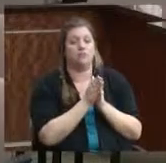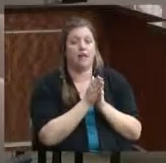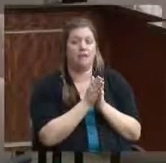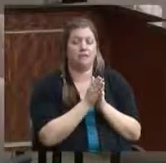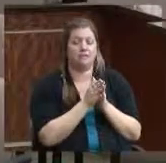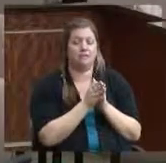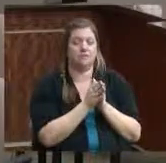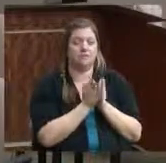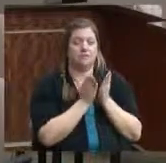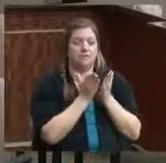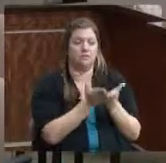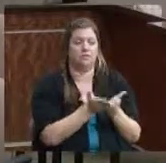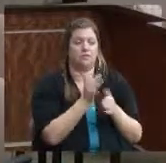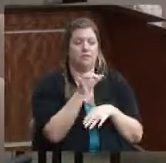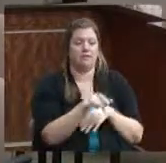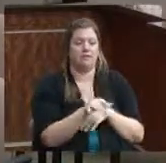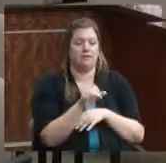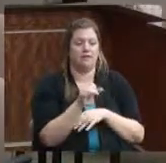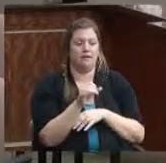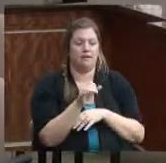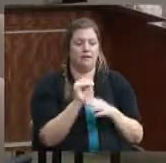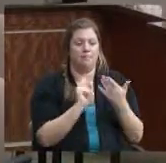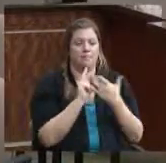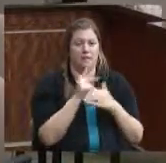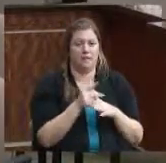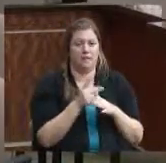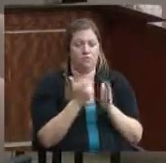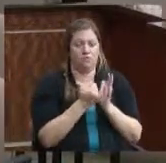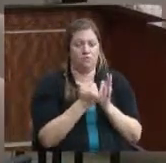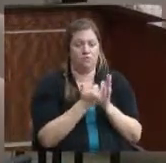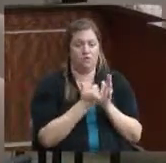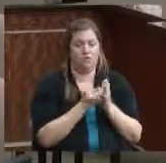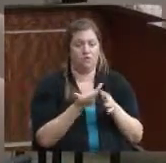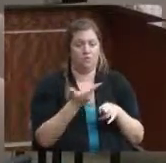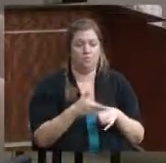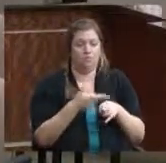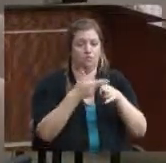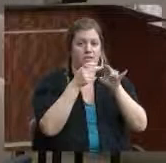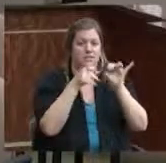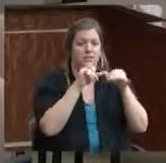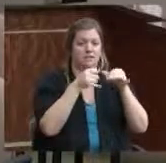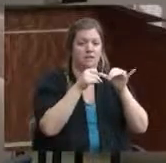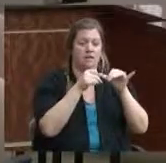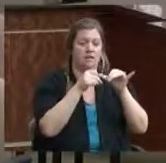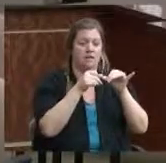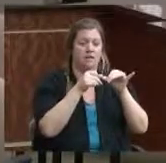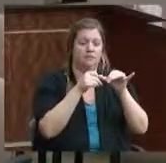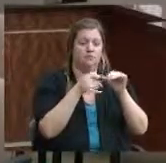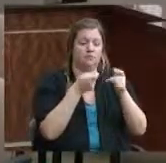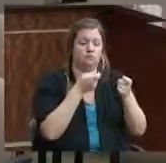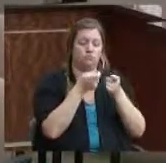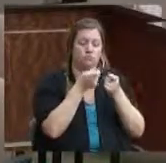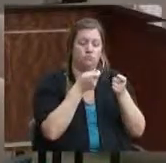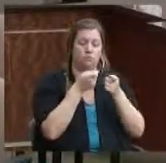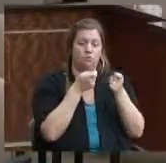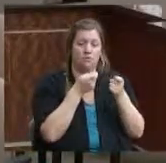deletion of a minor plan to be defined as increasing of size of sedimentation control,